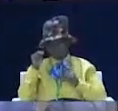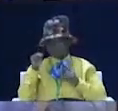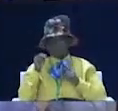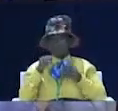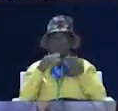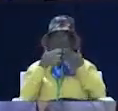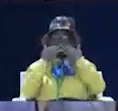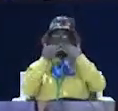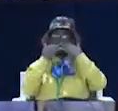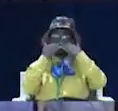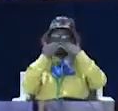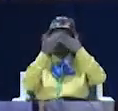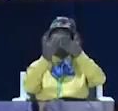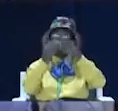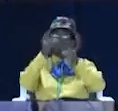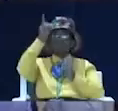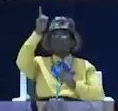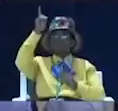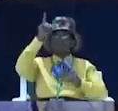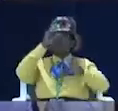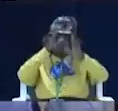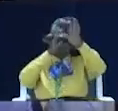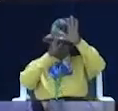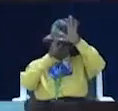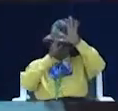Thank you, Father.